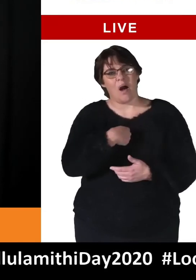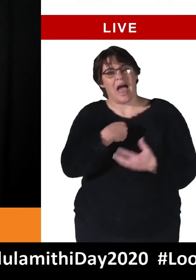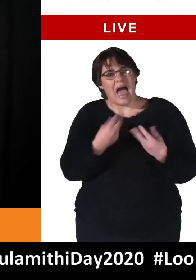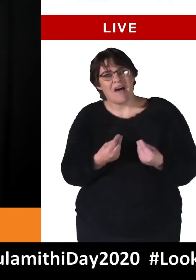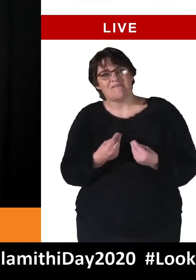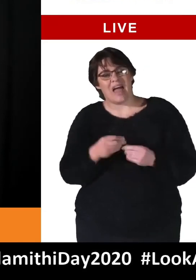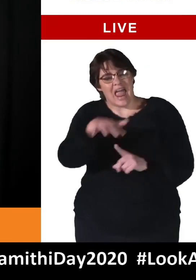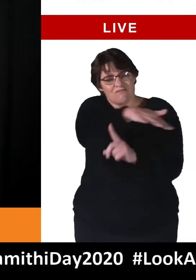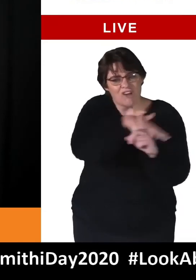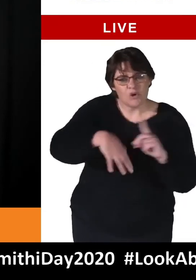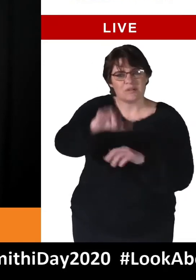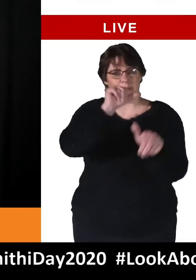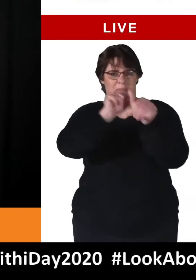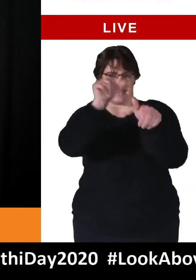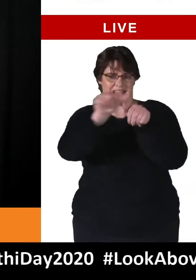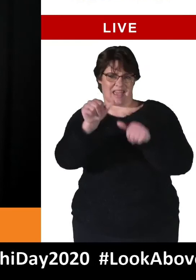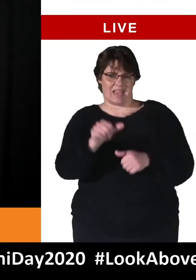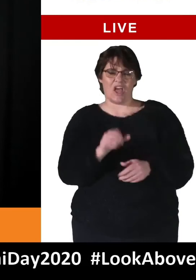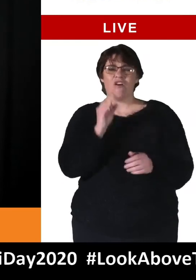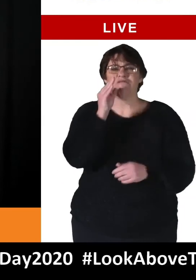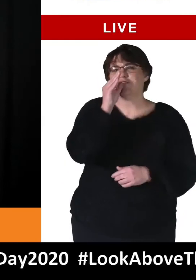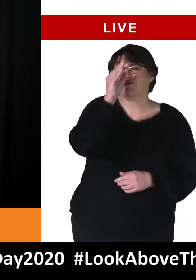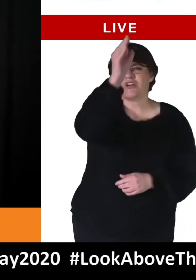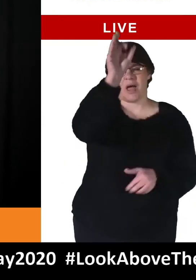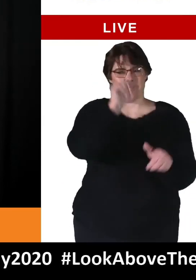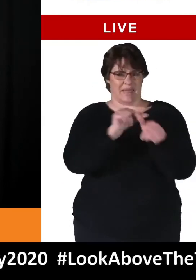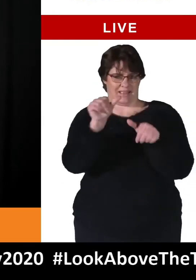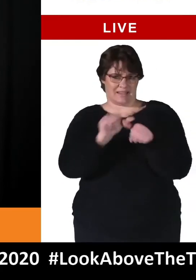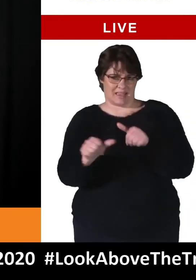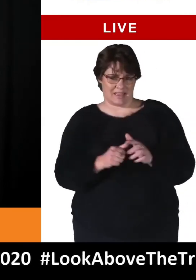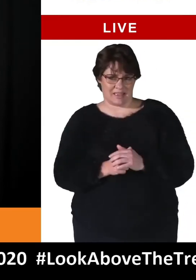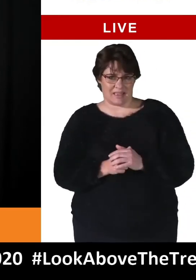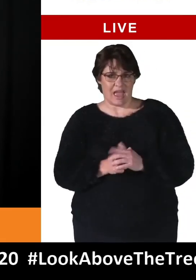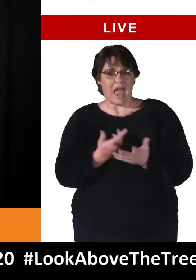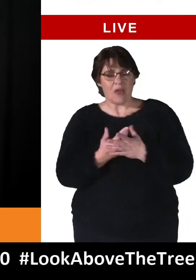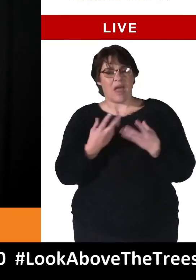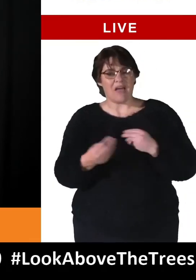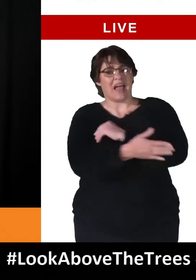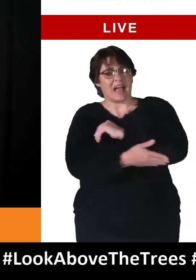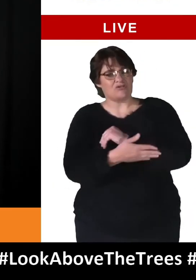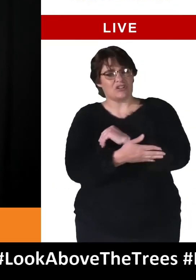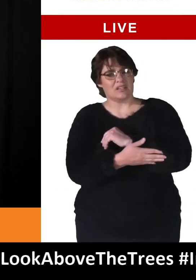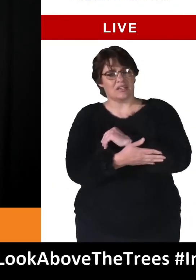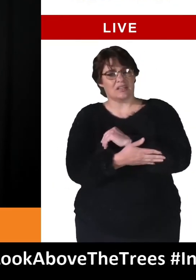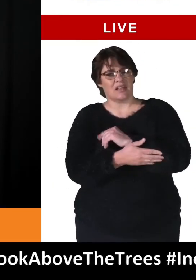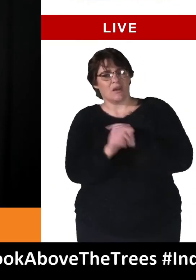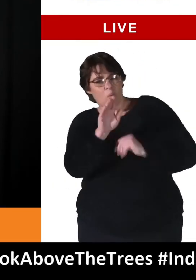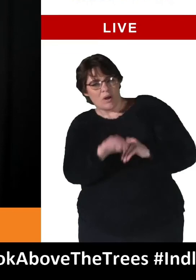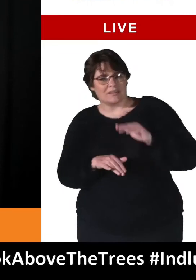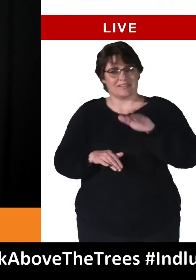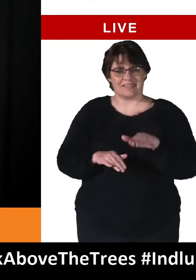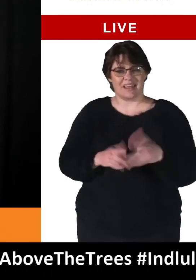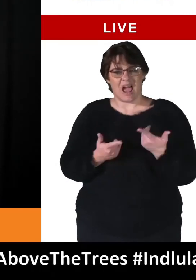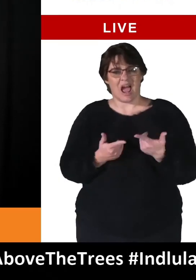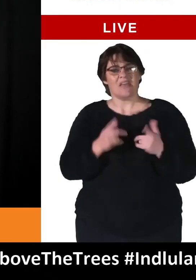better environment, a better future, and live in a nation in one step, to live in a